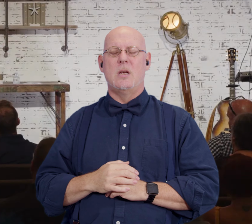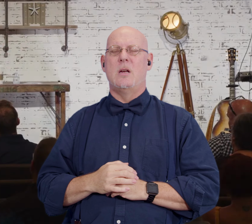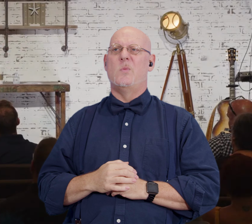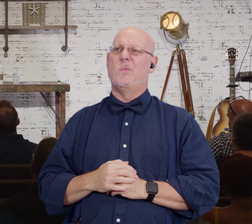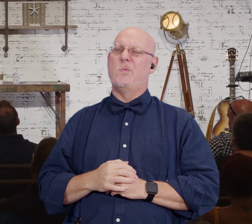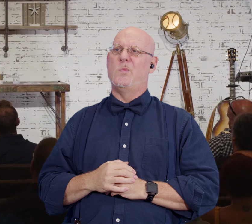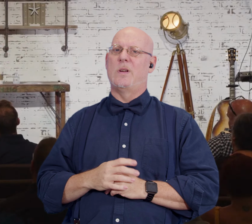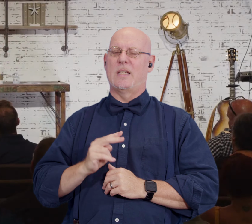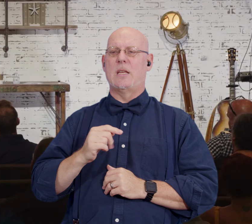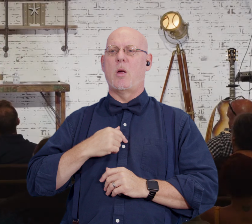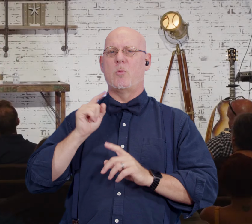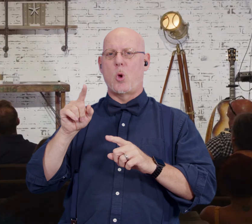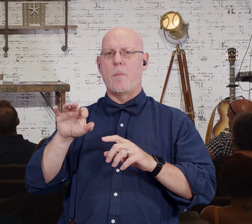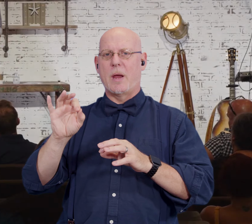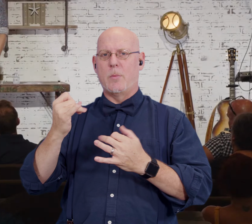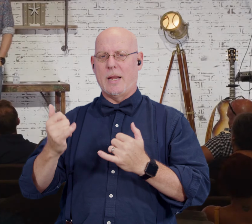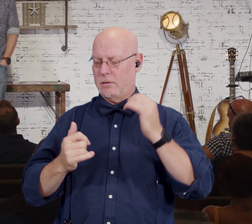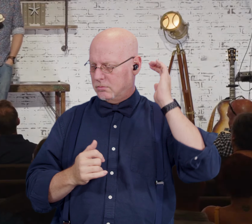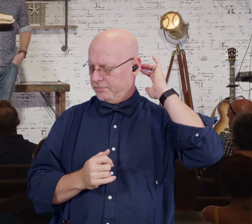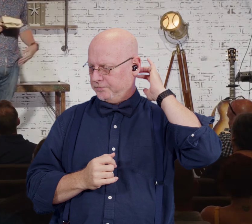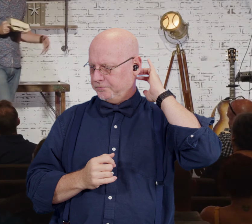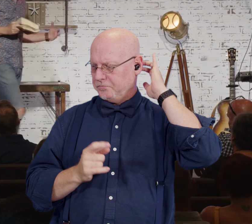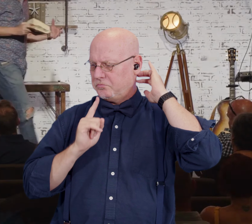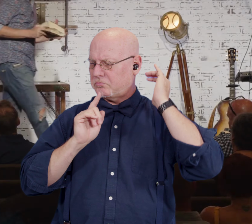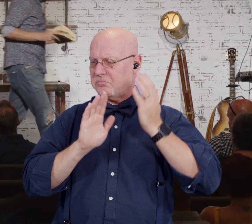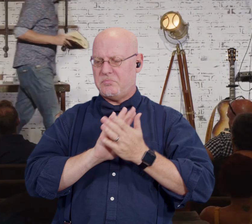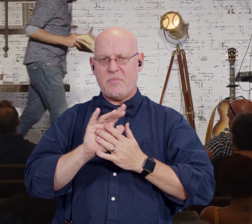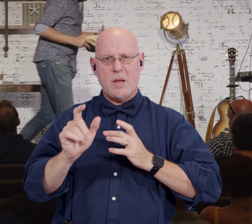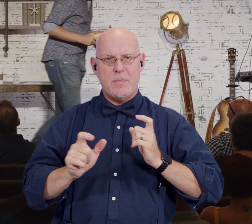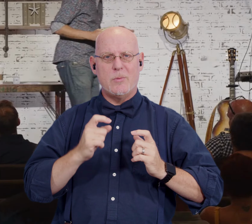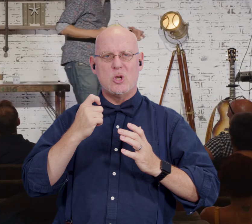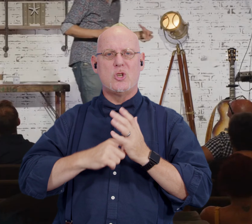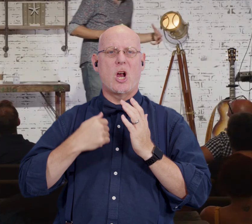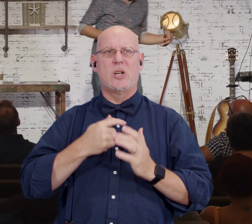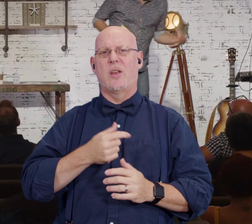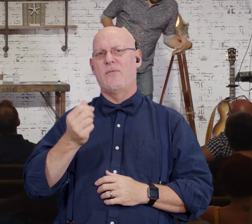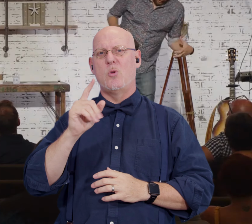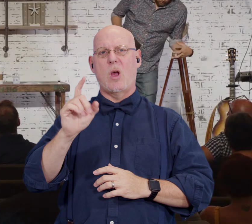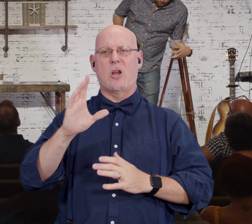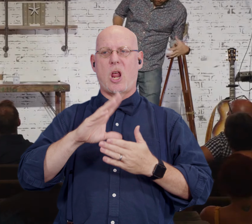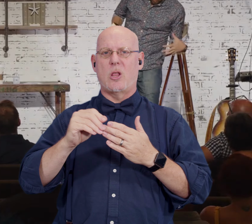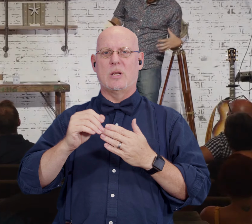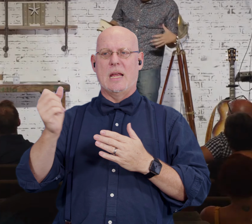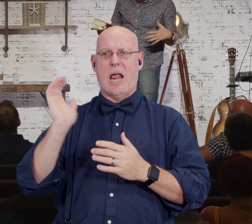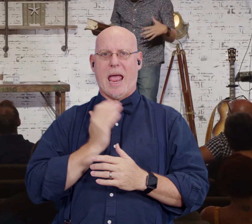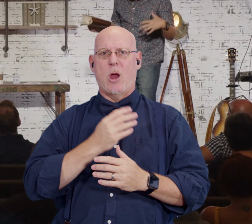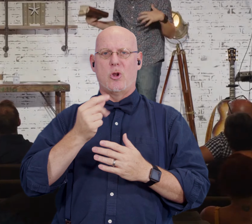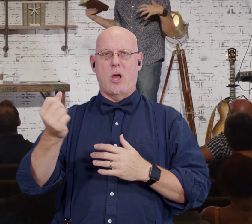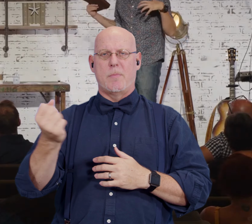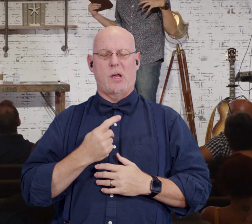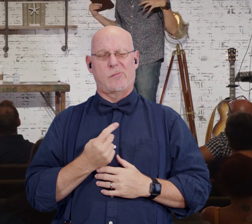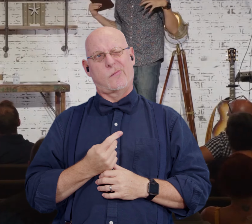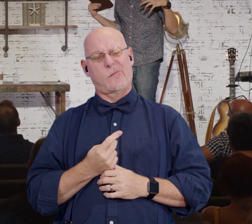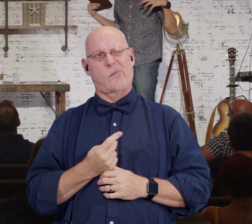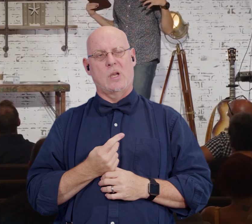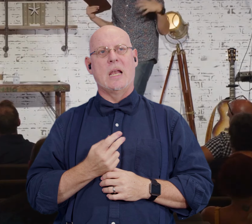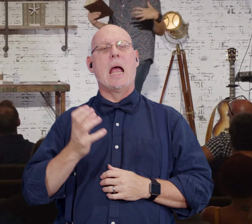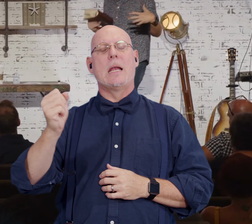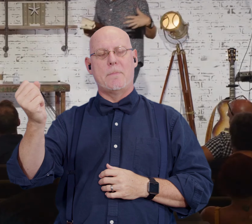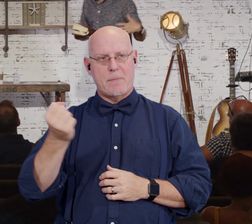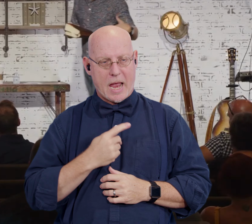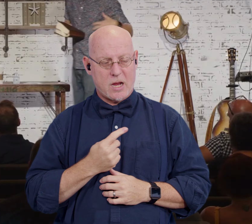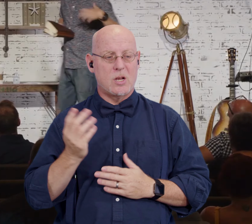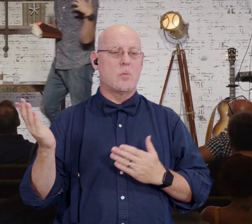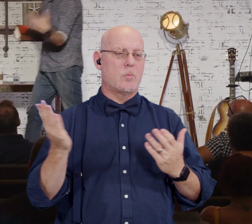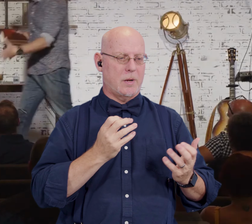And Nate said, I'm going down there to pick her up right now. So these really nice people charged us a few $100 to get our dog back. And so we